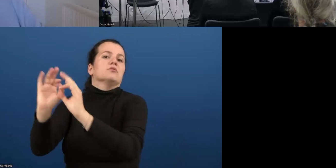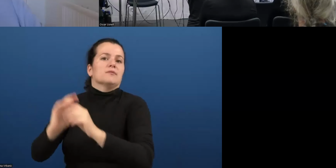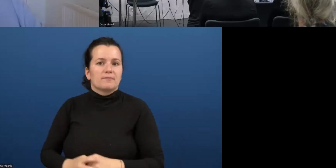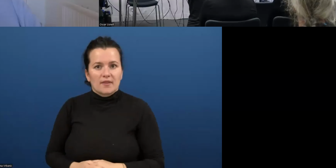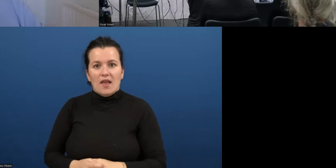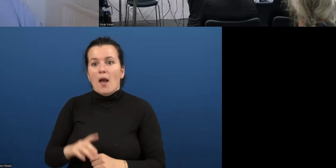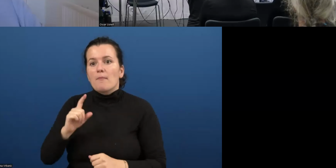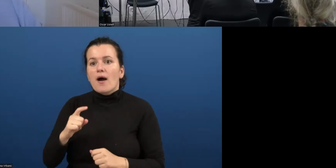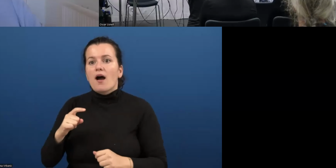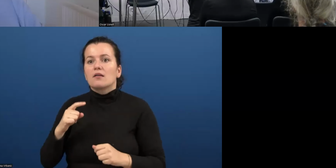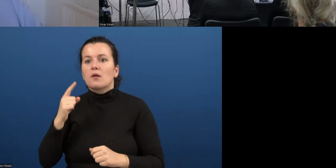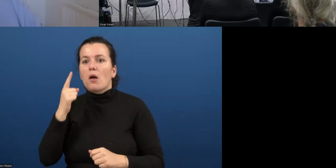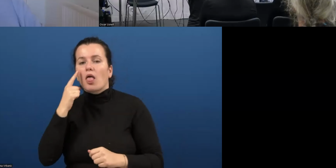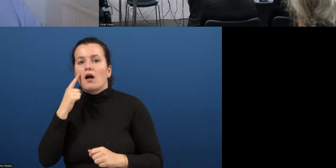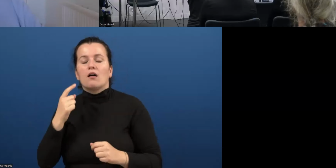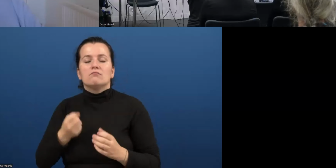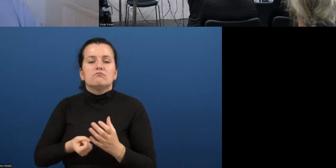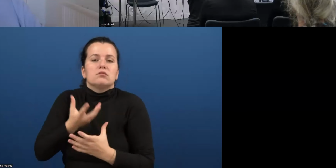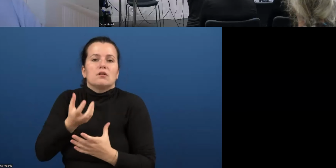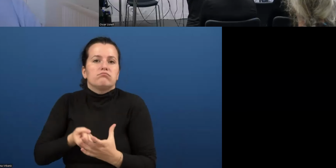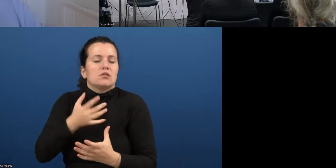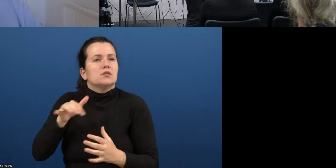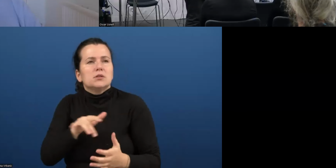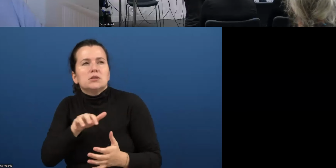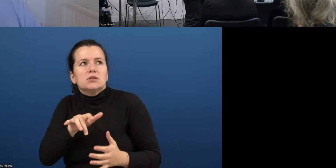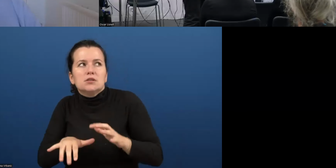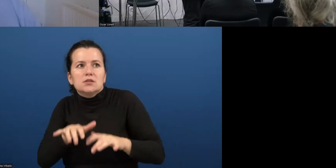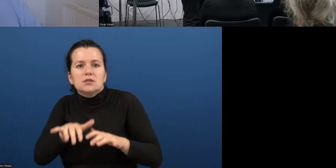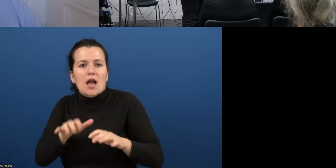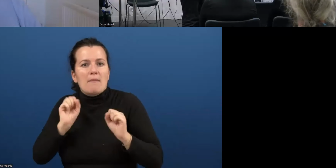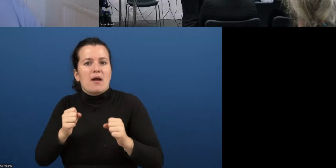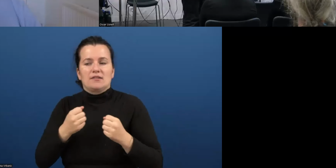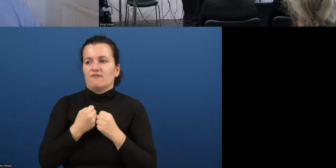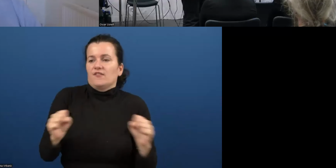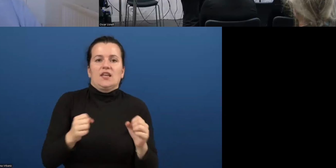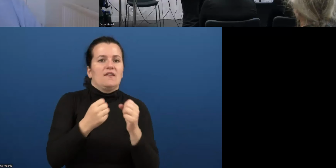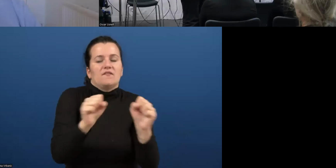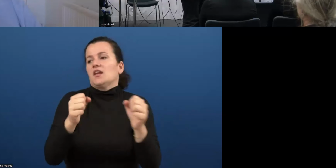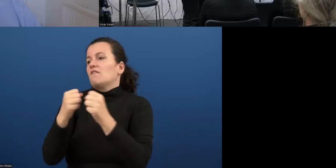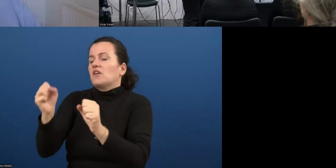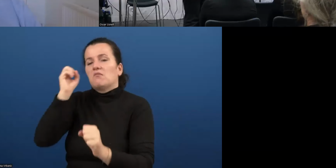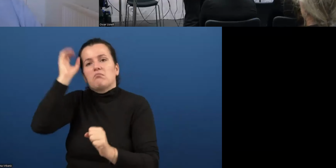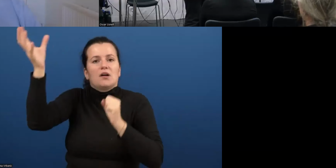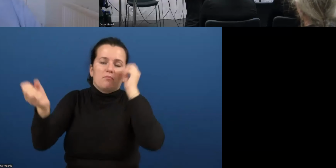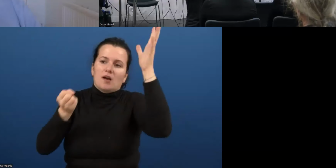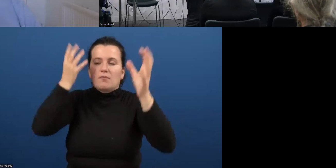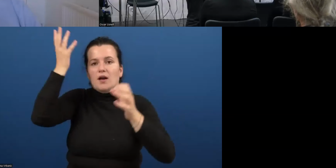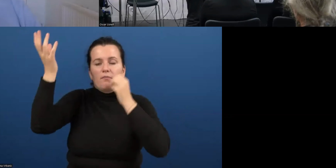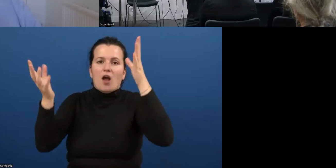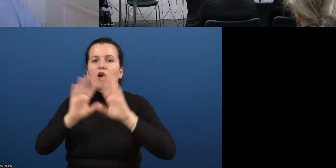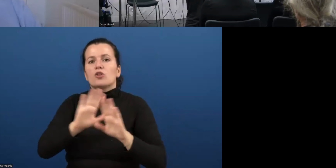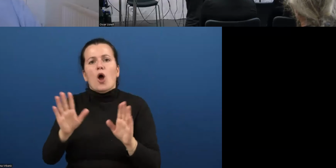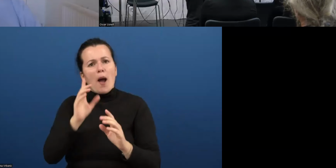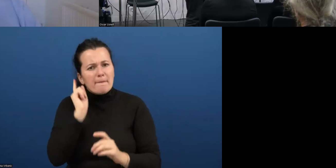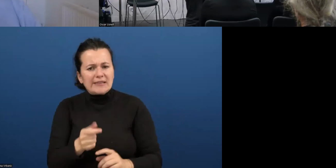it needs to be free, so it could go in any ways. Also, musical culture has always done that. So, for